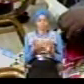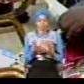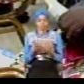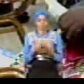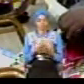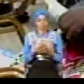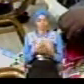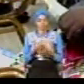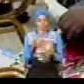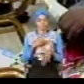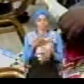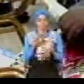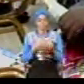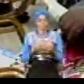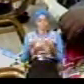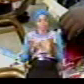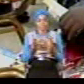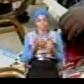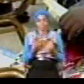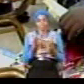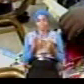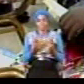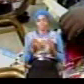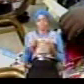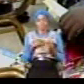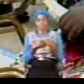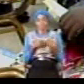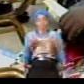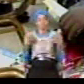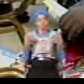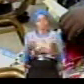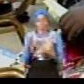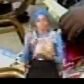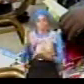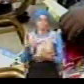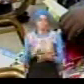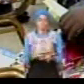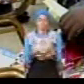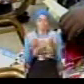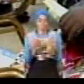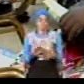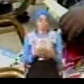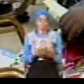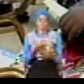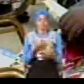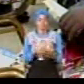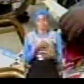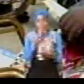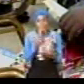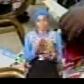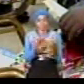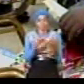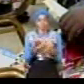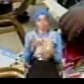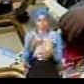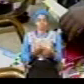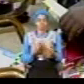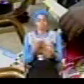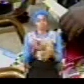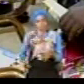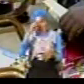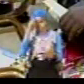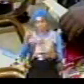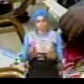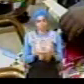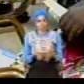And on social media, we have more testimonies coming through. And this is coming from Bro Samson, who,